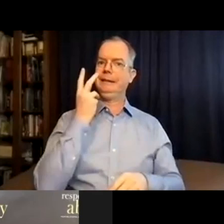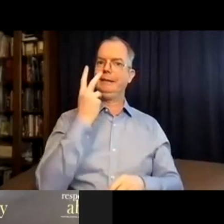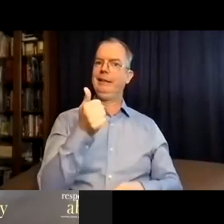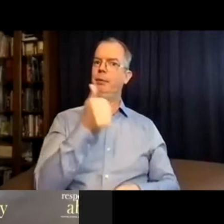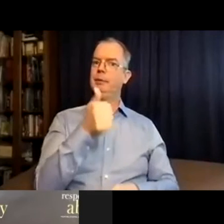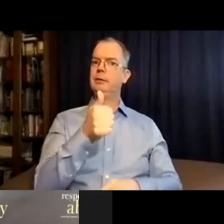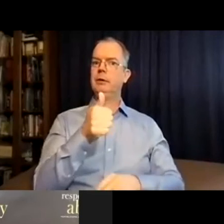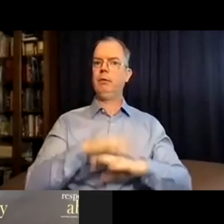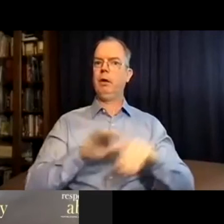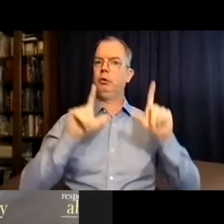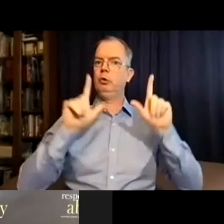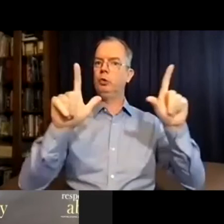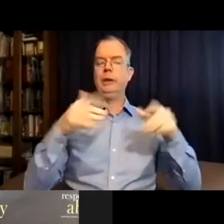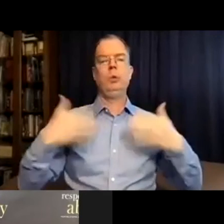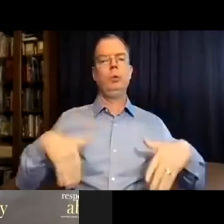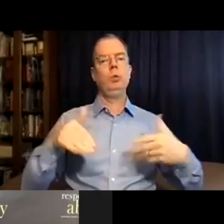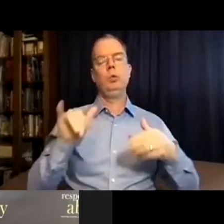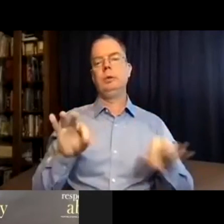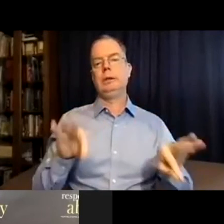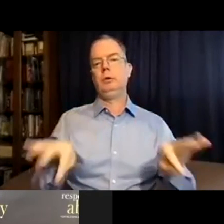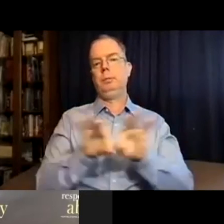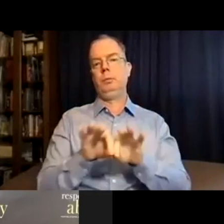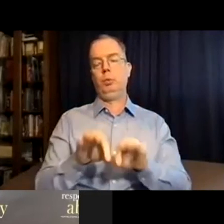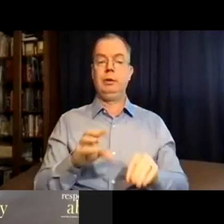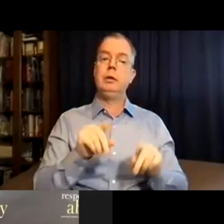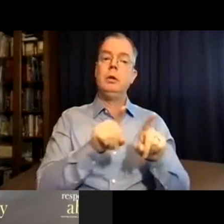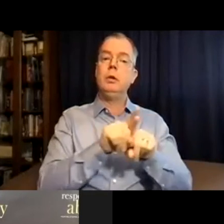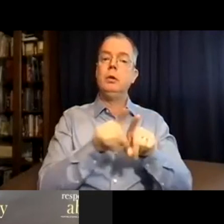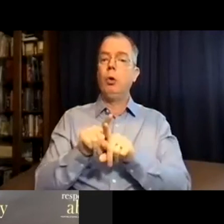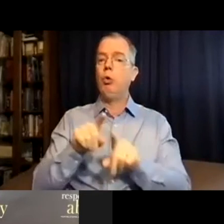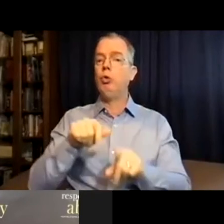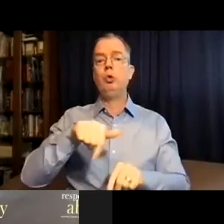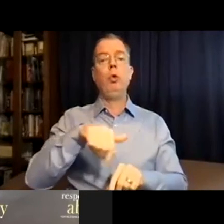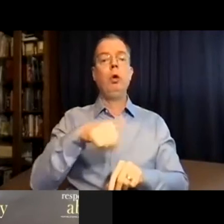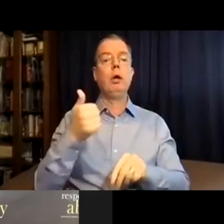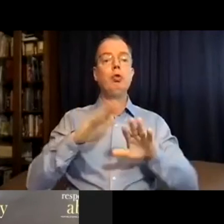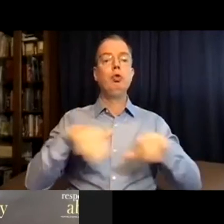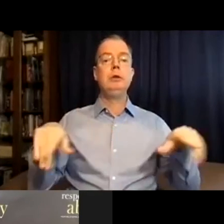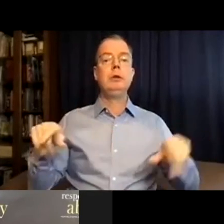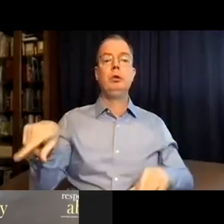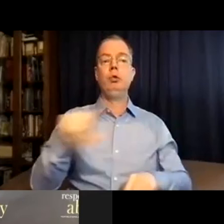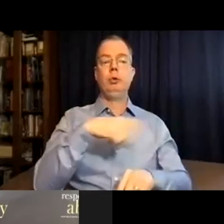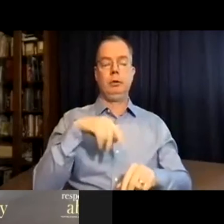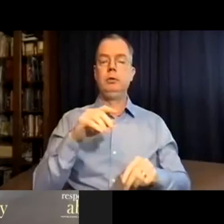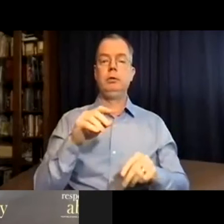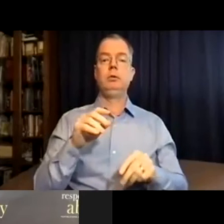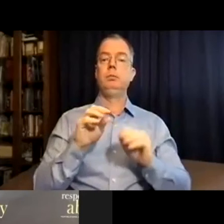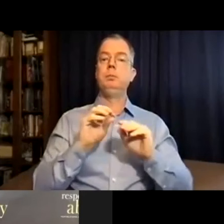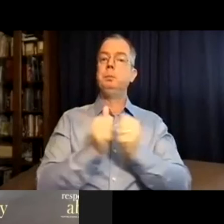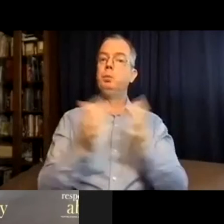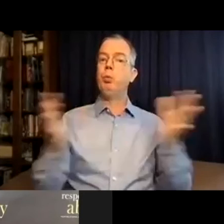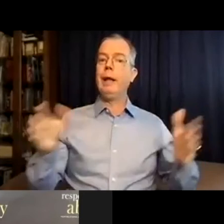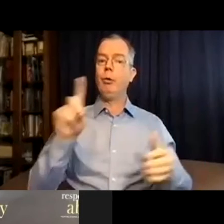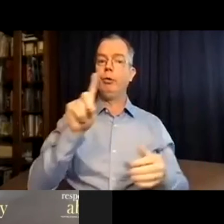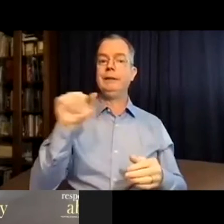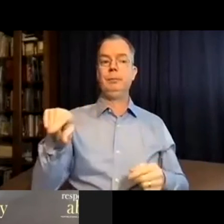children with disabilities need to see themselves on TV. And that's important. Also, other